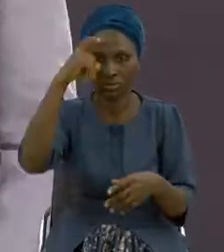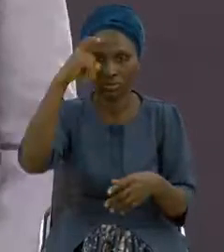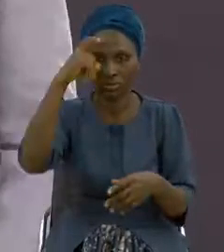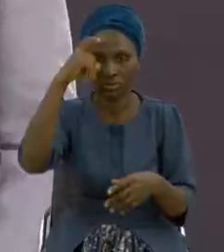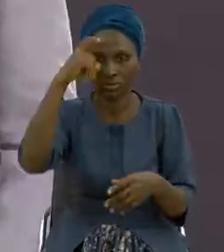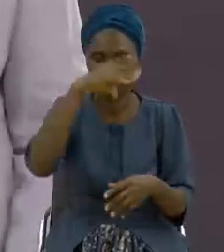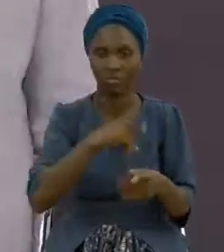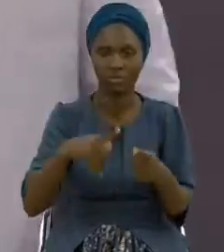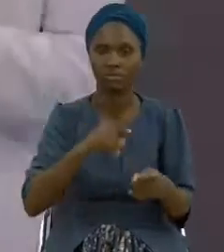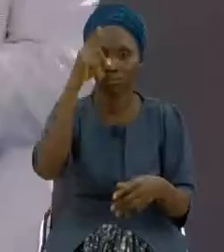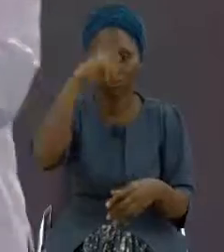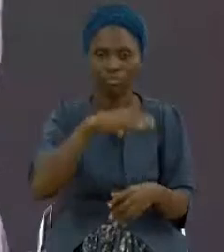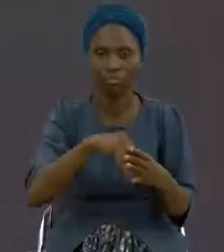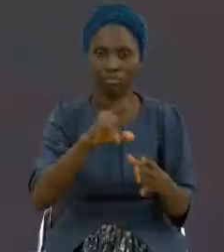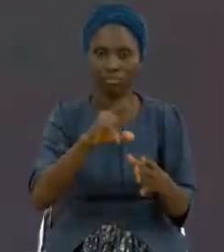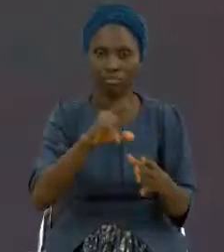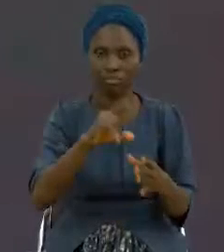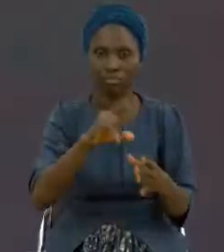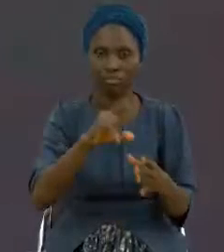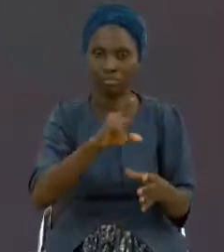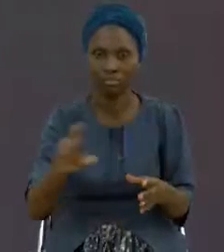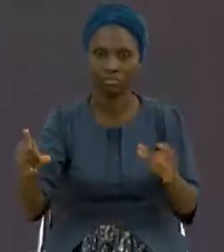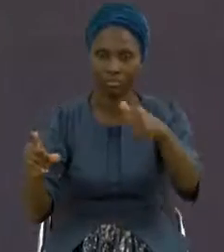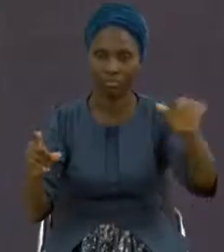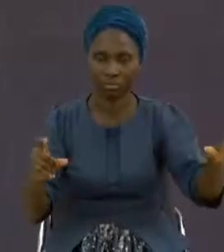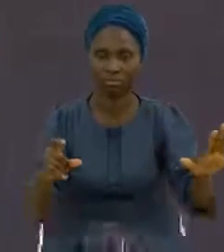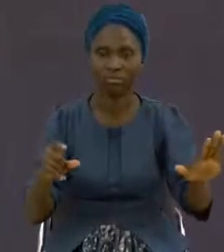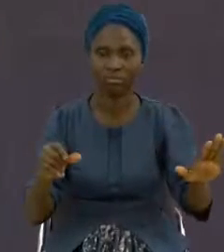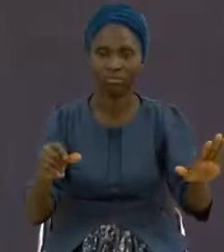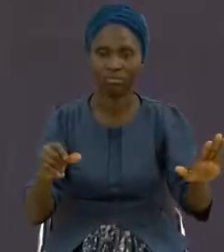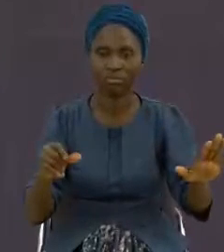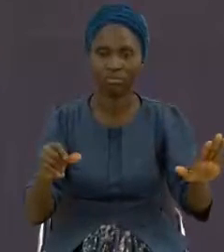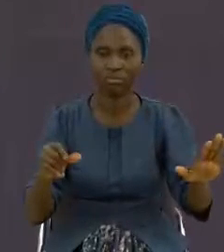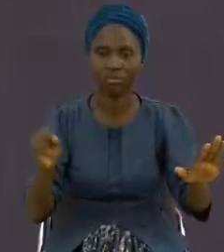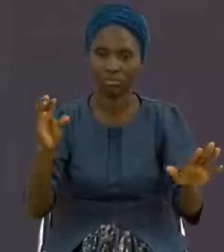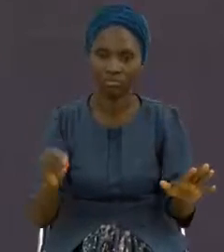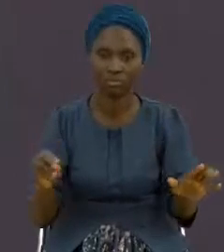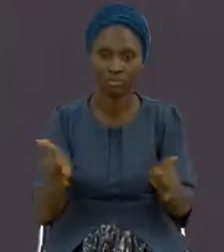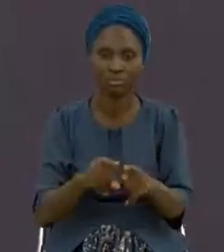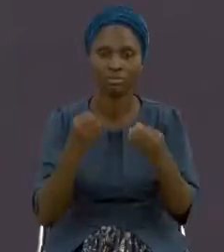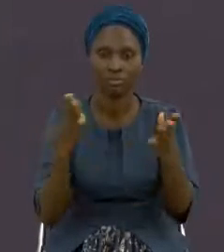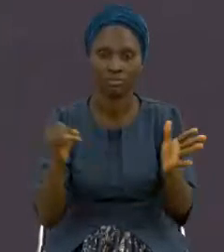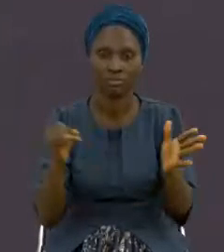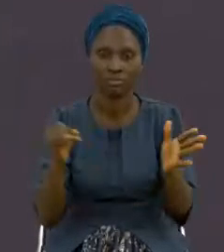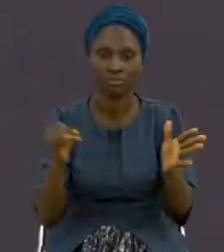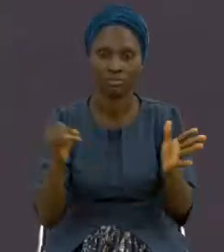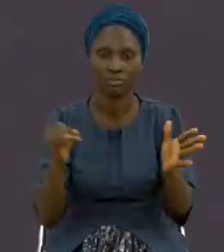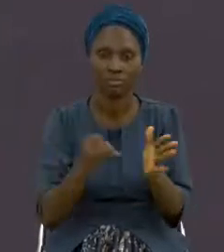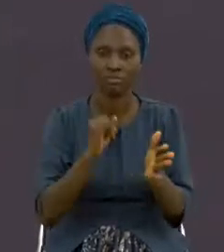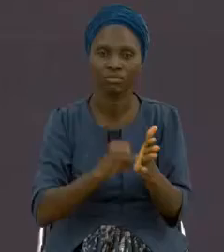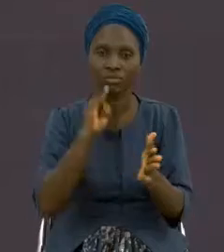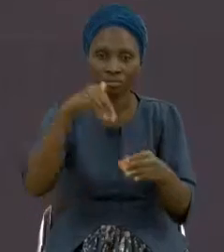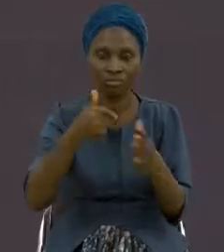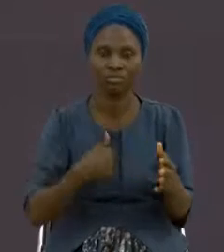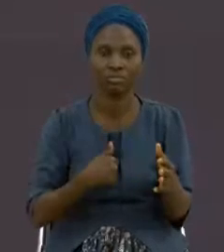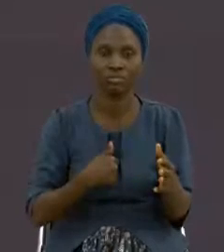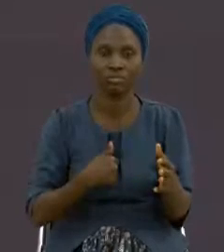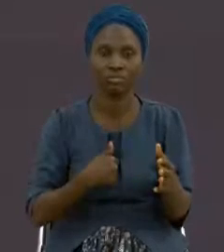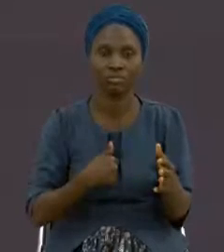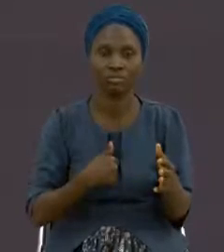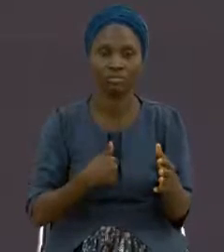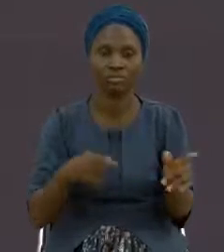so as much as in me is, as long as I'm alive,